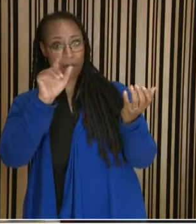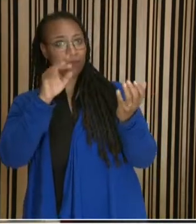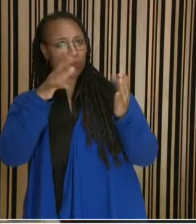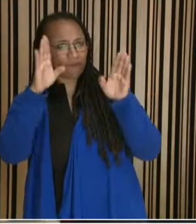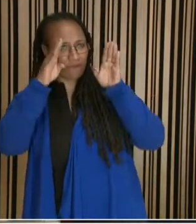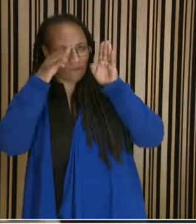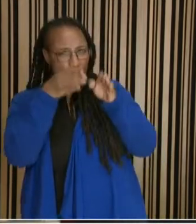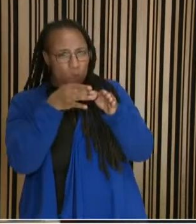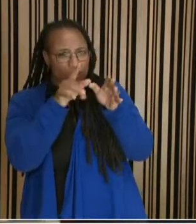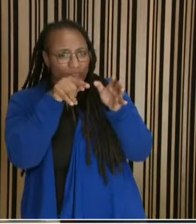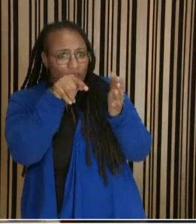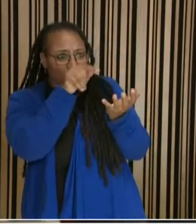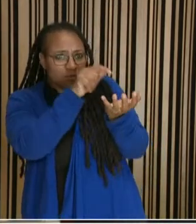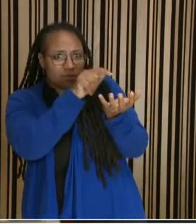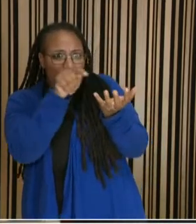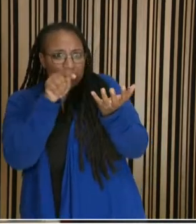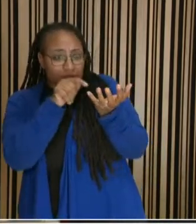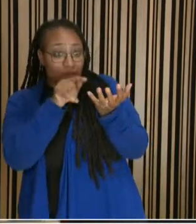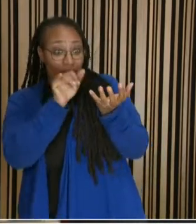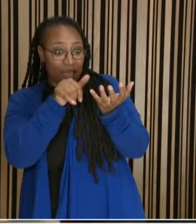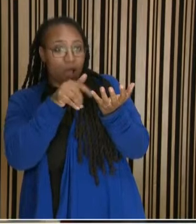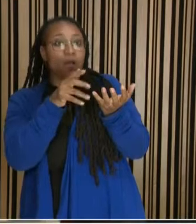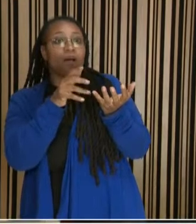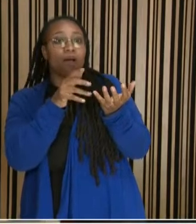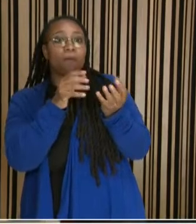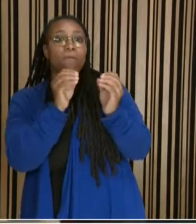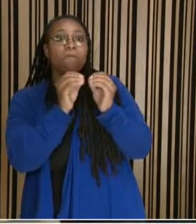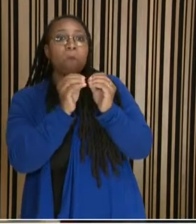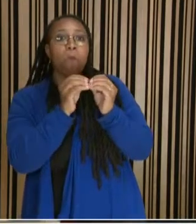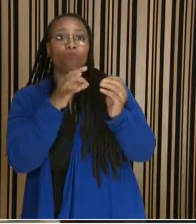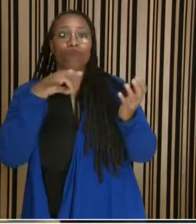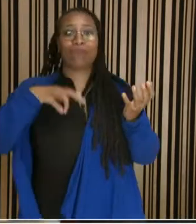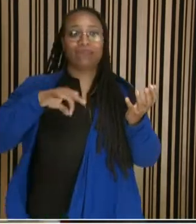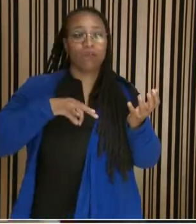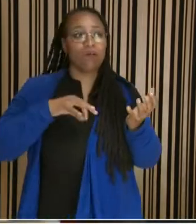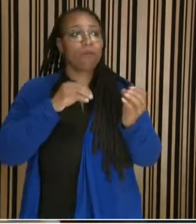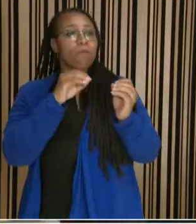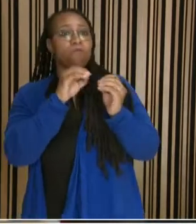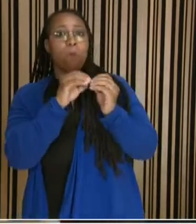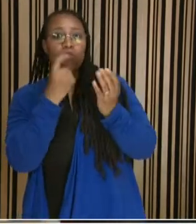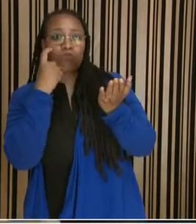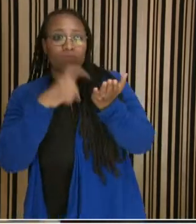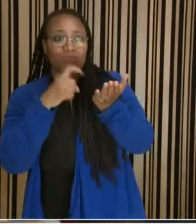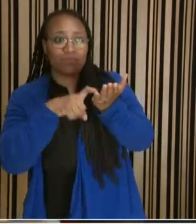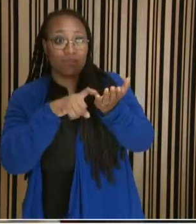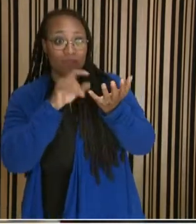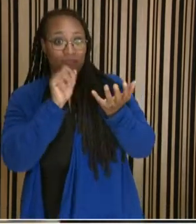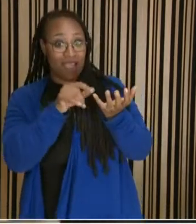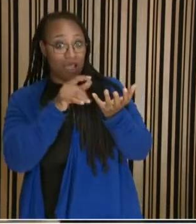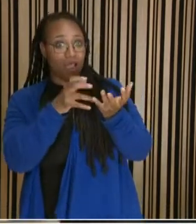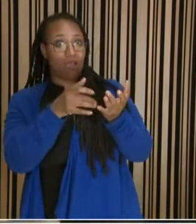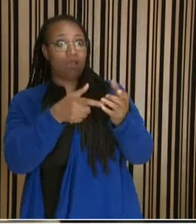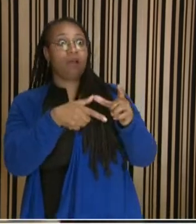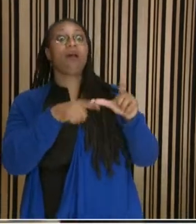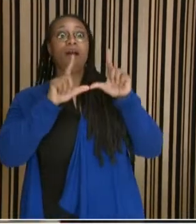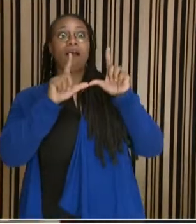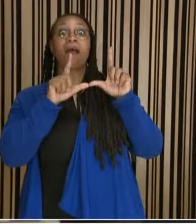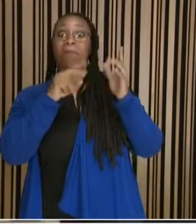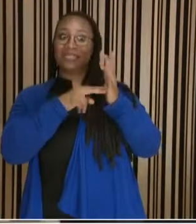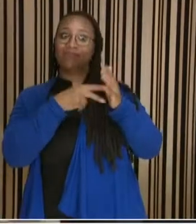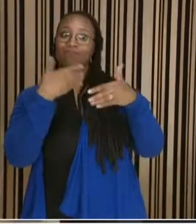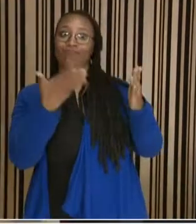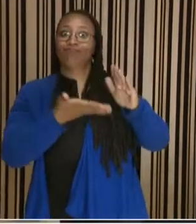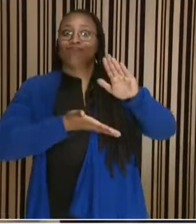accreditation back and being able to do the core work that's reflective of what every other forensic lab in the country does, which is the core work of testing